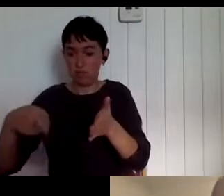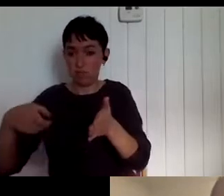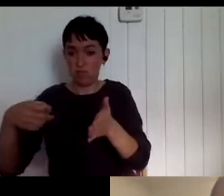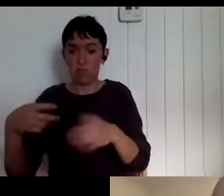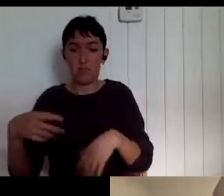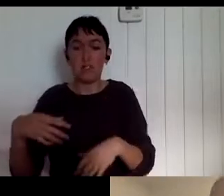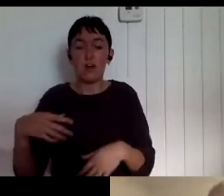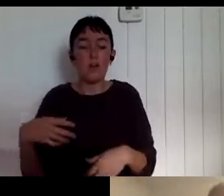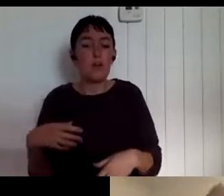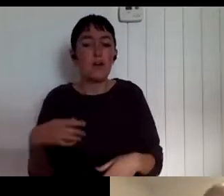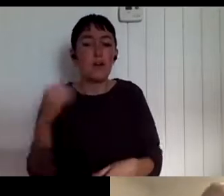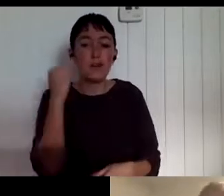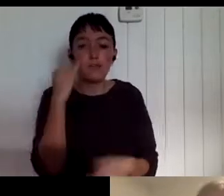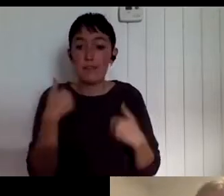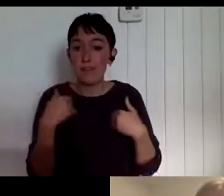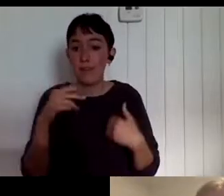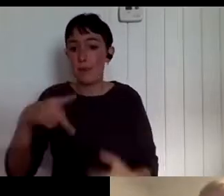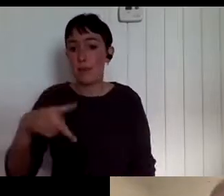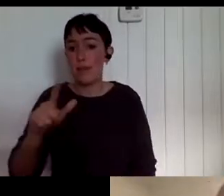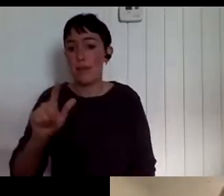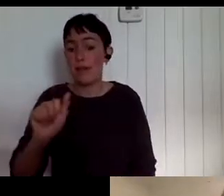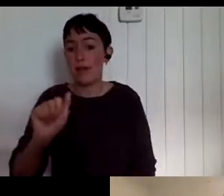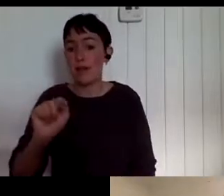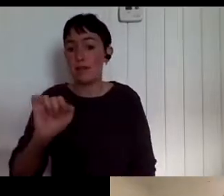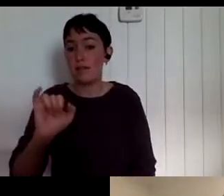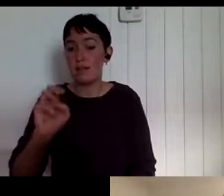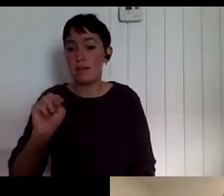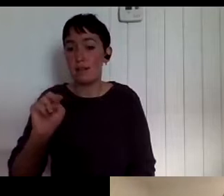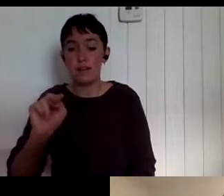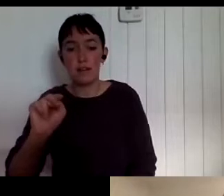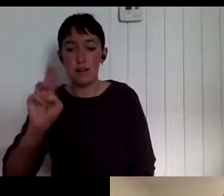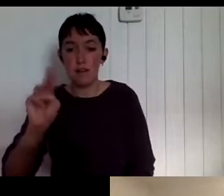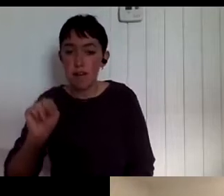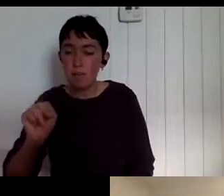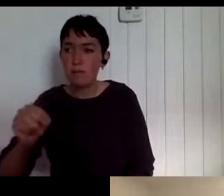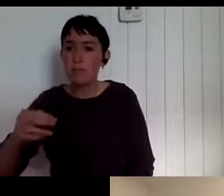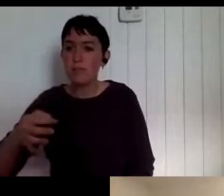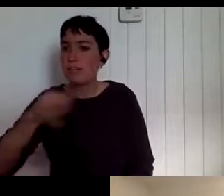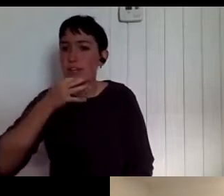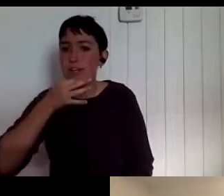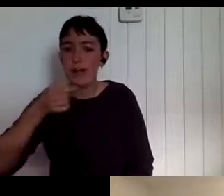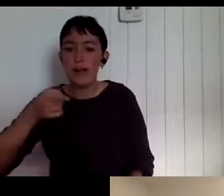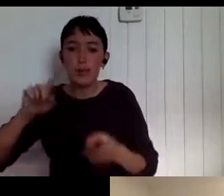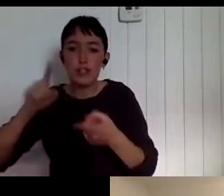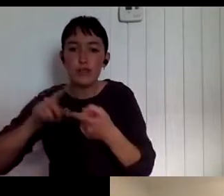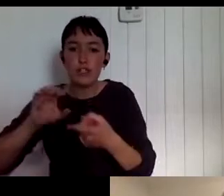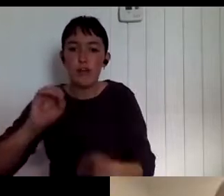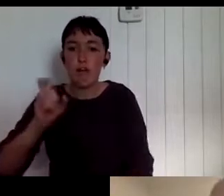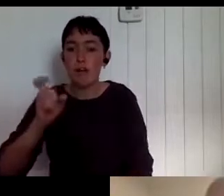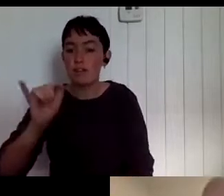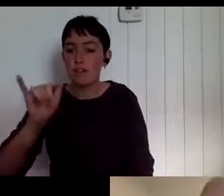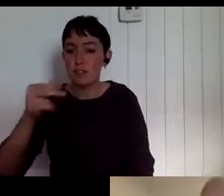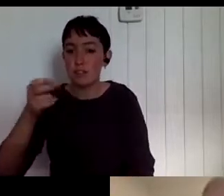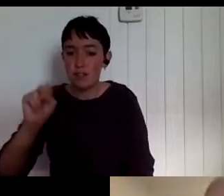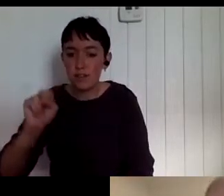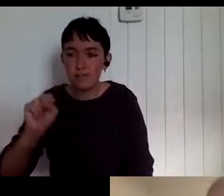you have like platinum is very good at kind of reducing oxygen, so it can make that water. But what happens